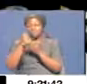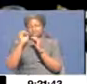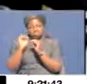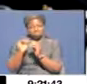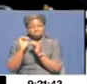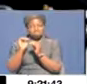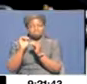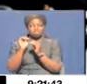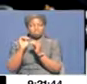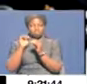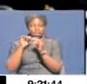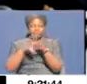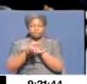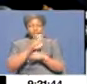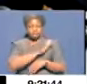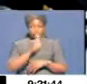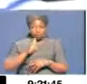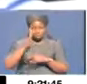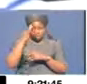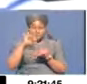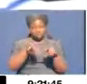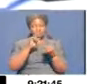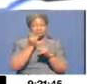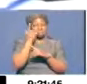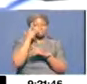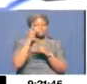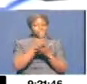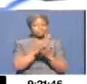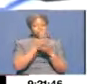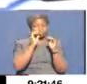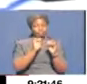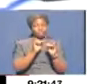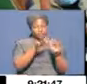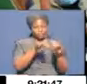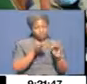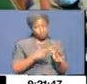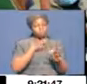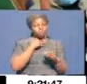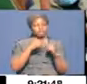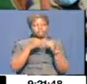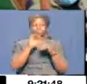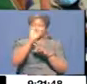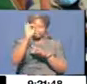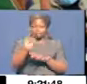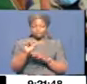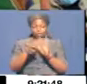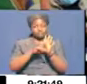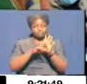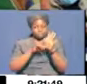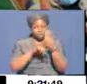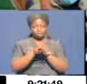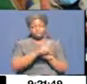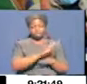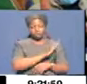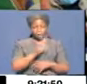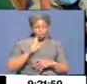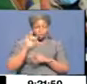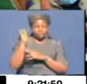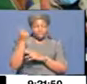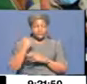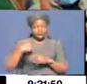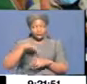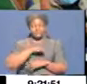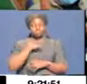the sector. Farmers want an 80% representation at the Coffee Board of Kenya. Hatutaki ile maneno pesa inakulwa na